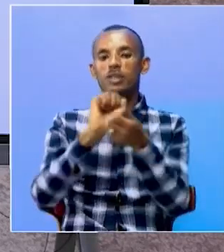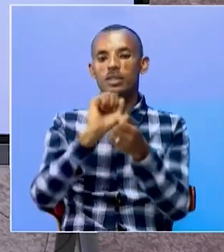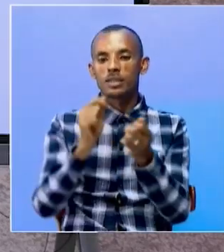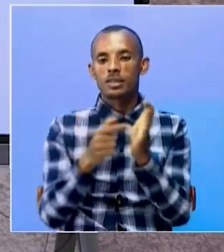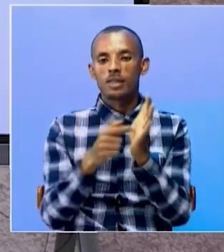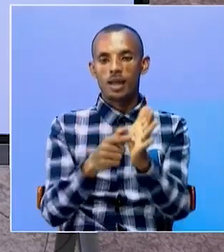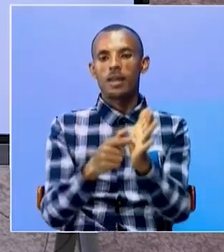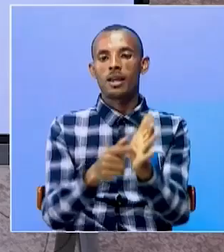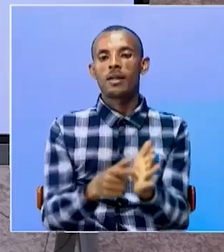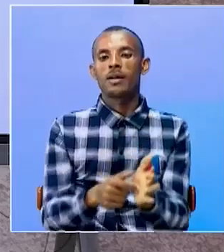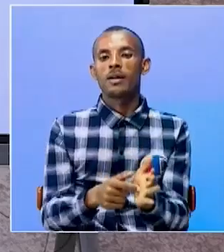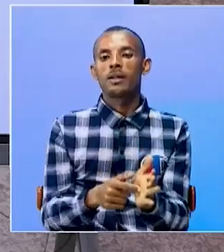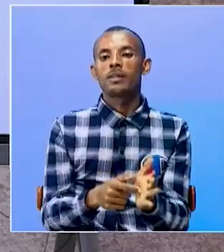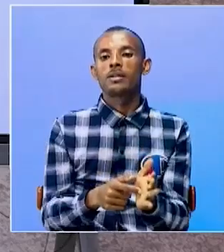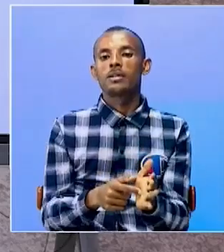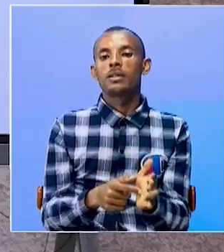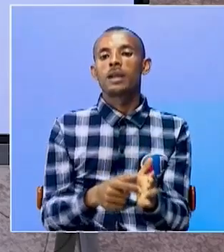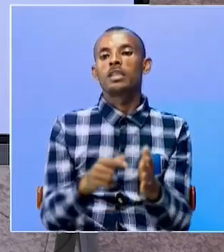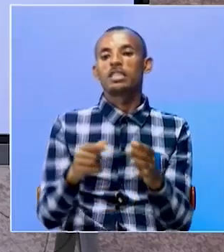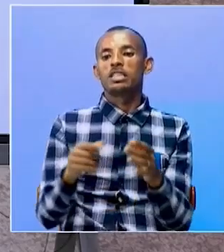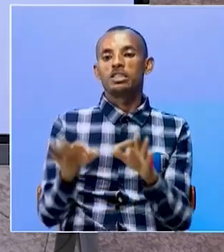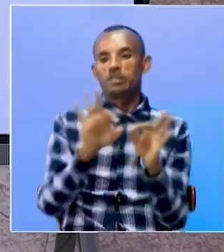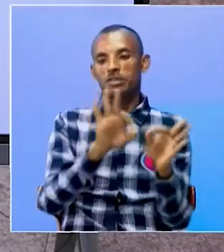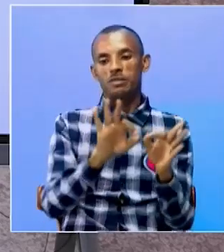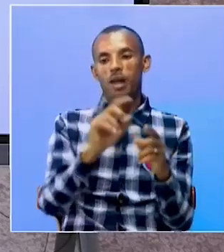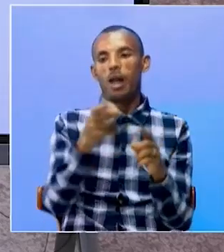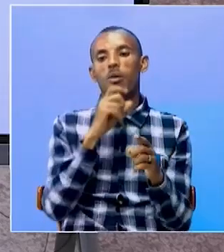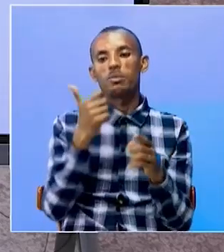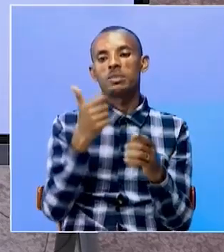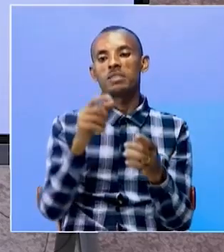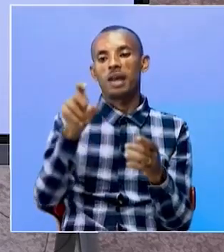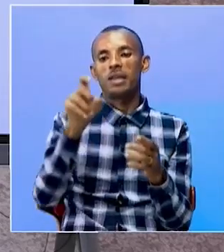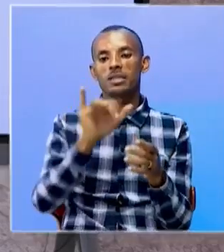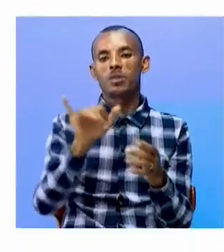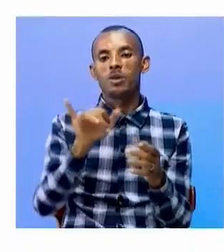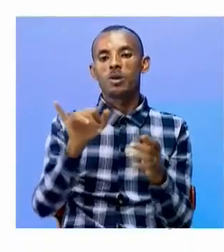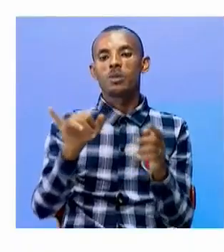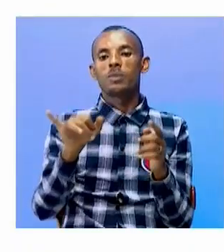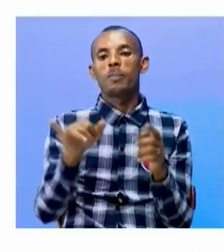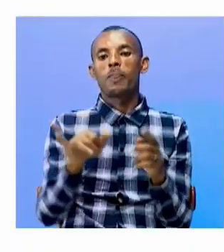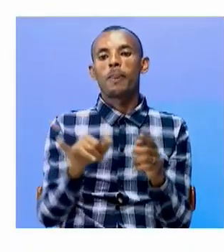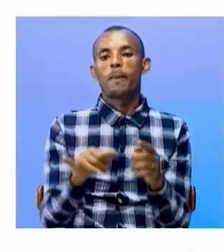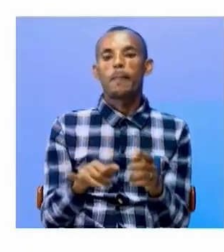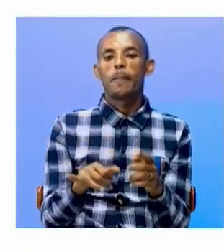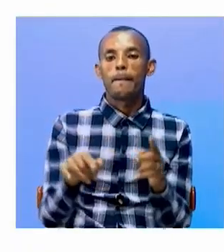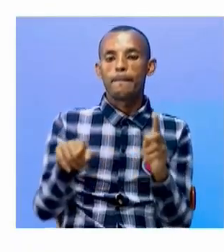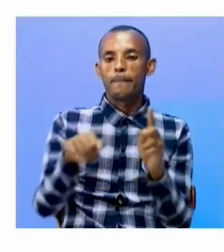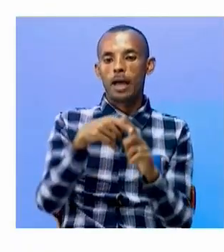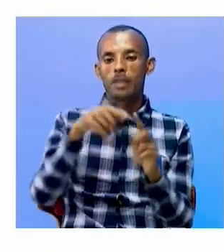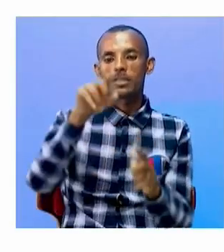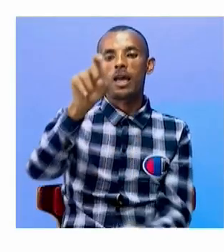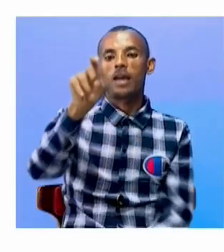because it's not shifting from the other side. So positive x is, you write as it is.